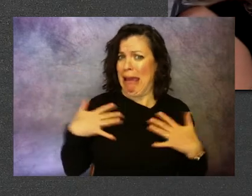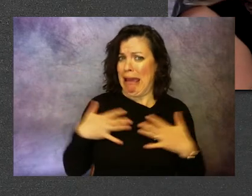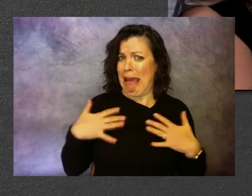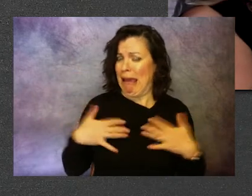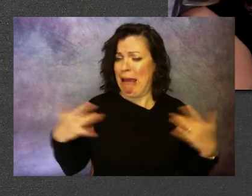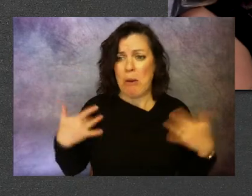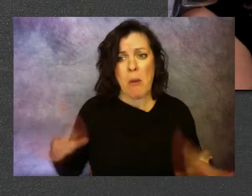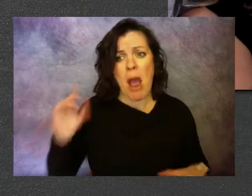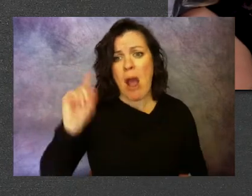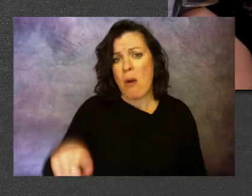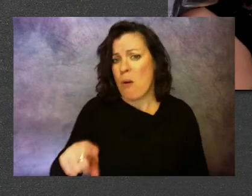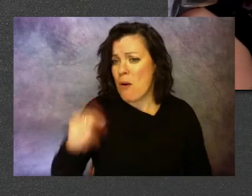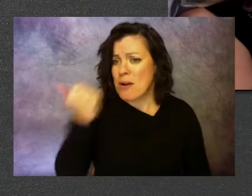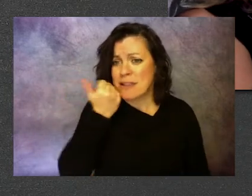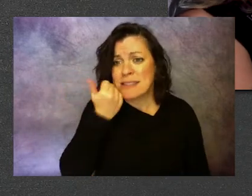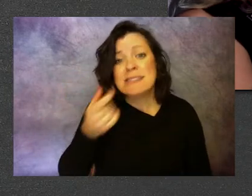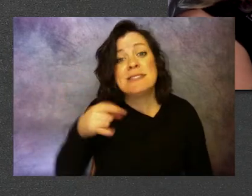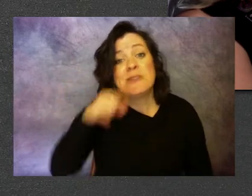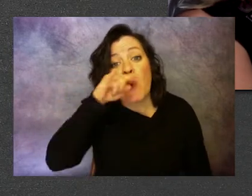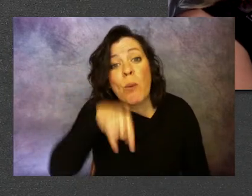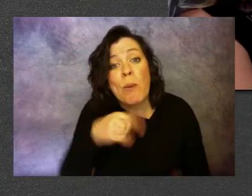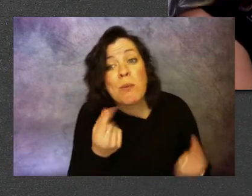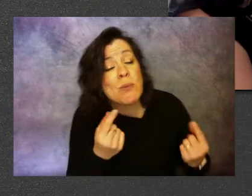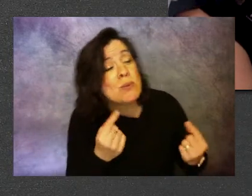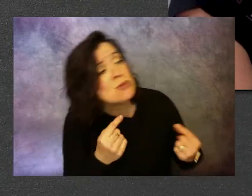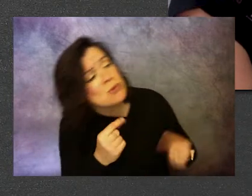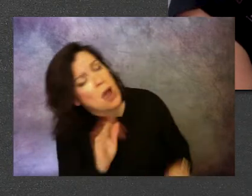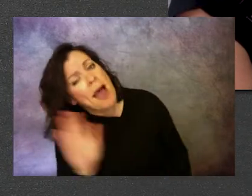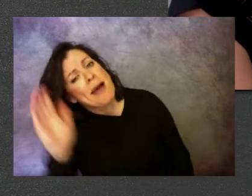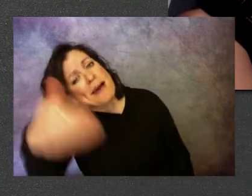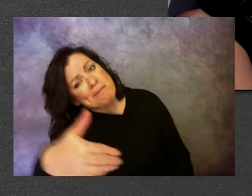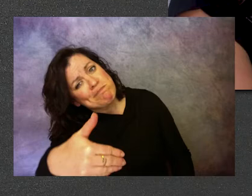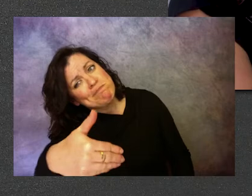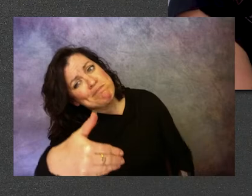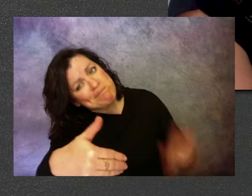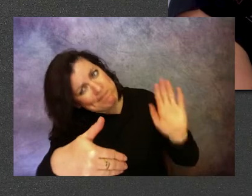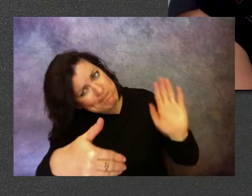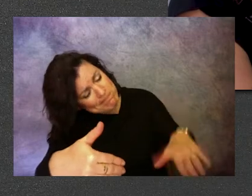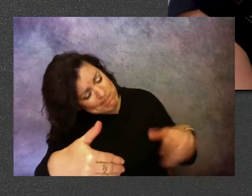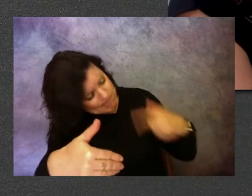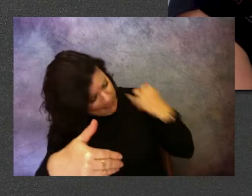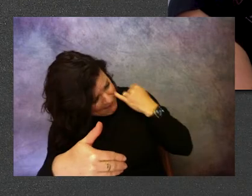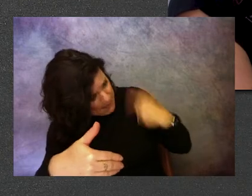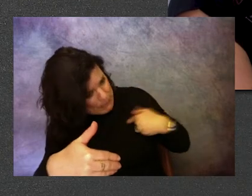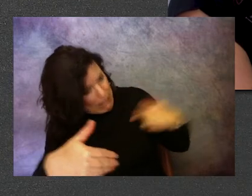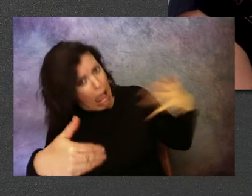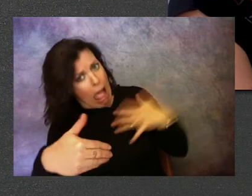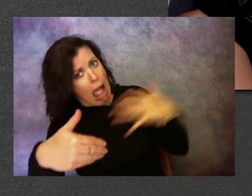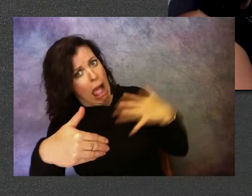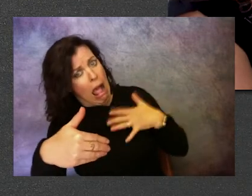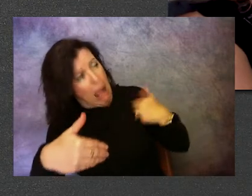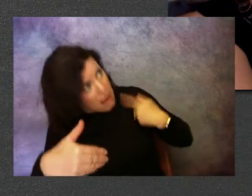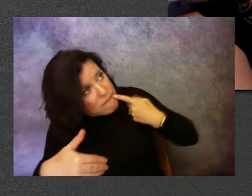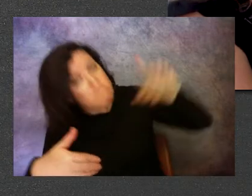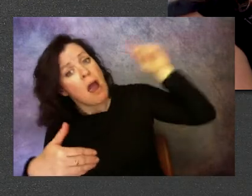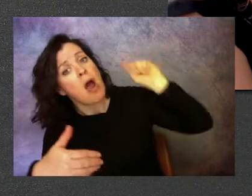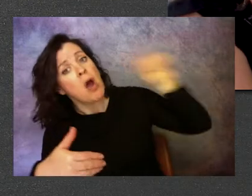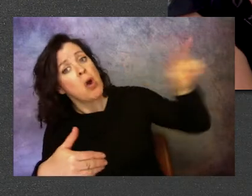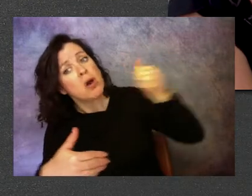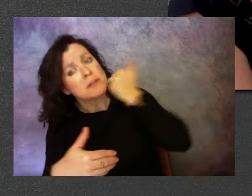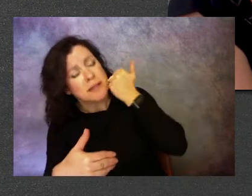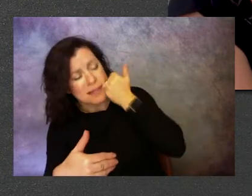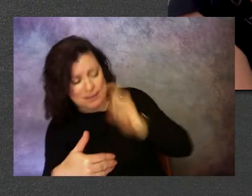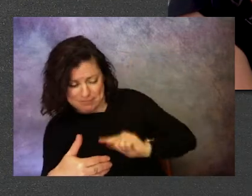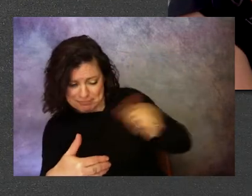He put his flipper around Grandpa's shoulder. If I can go to the dentist, so